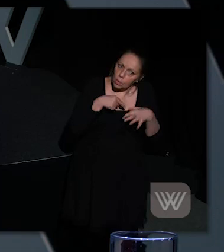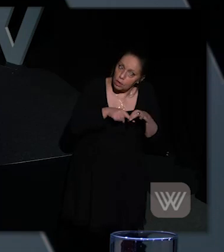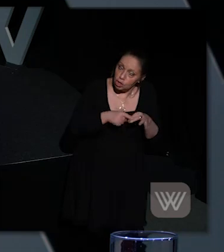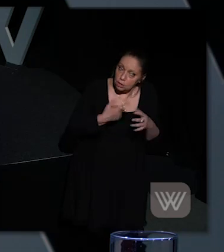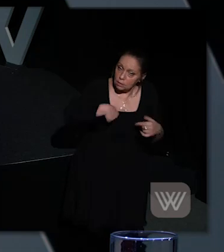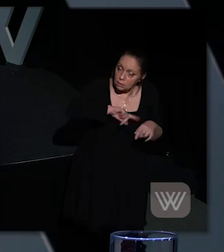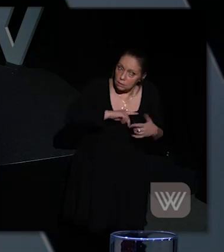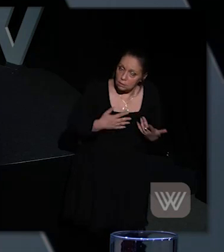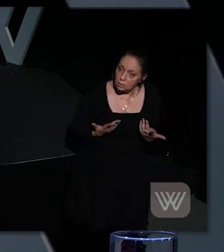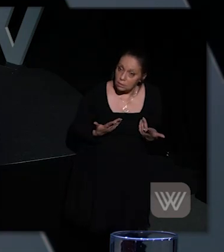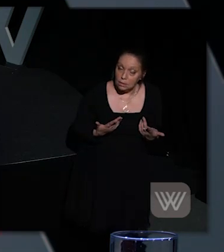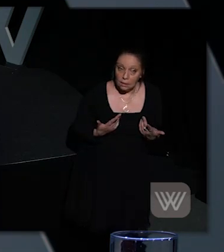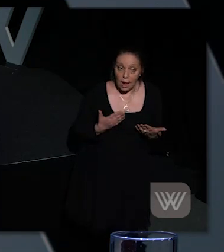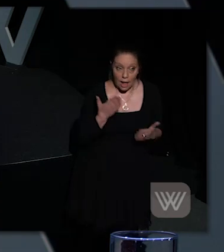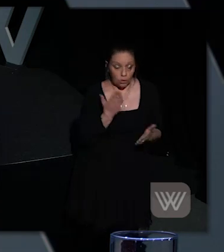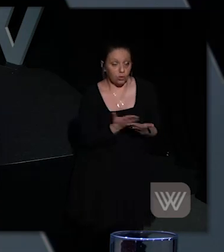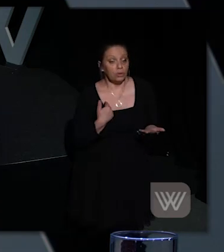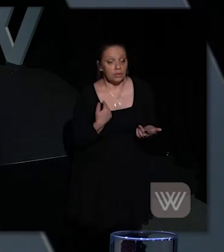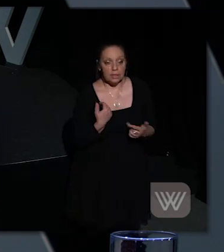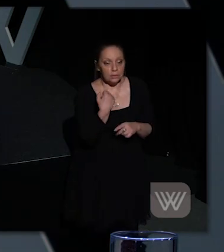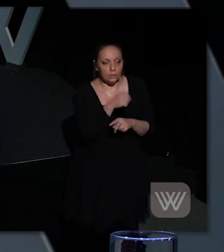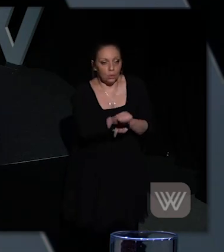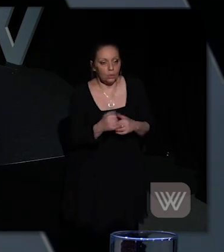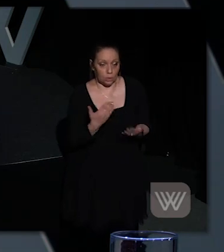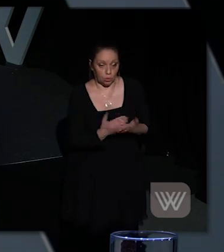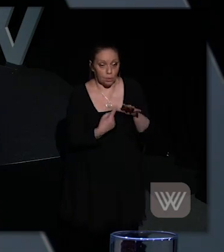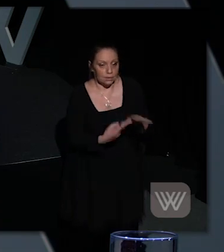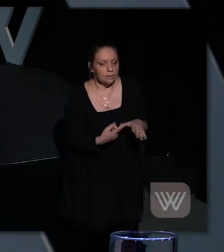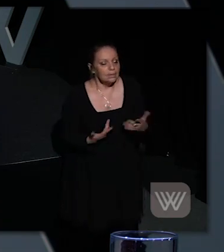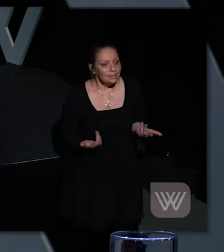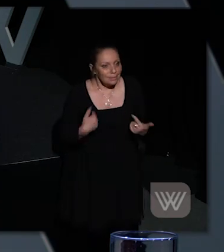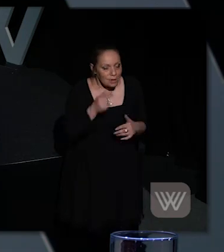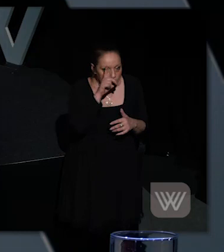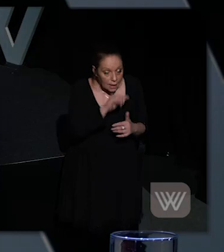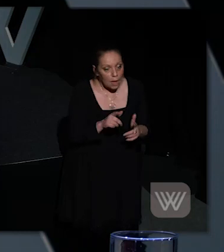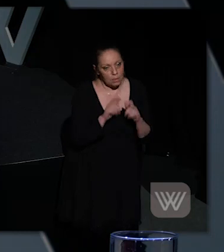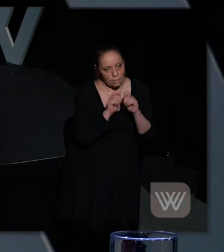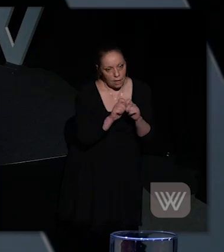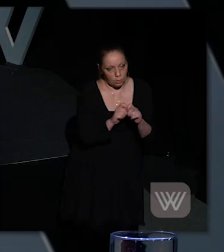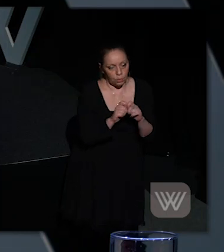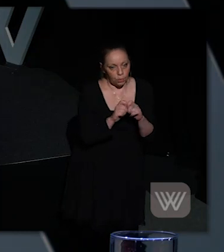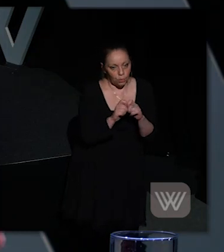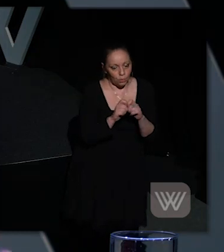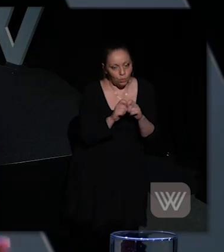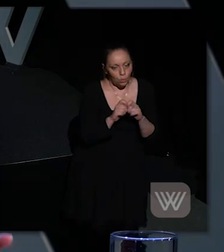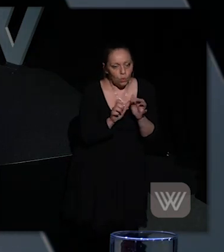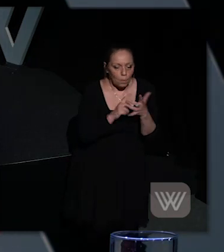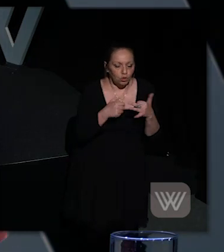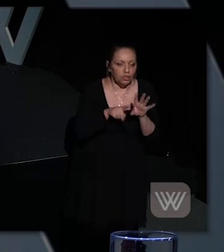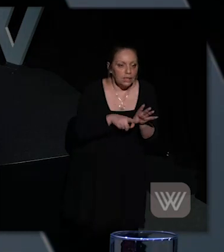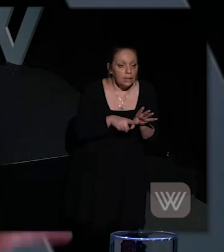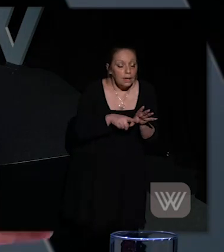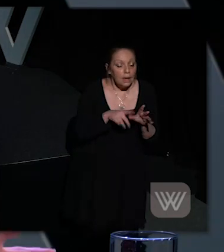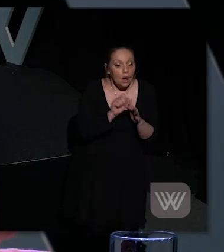And in fact, no is the answer. So it actually can be valuable commentary in some ways, although